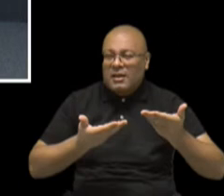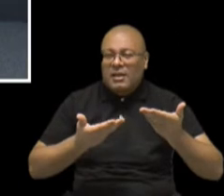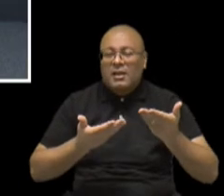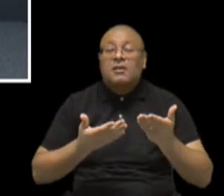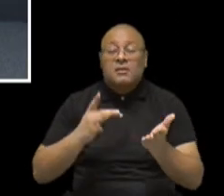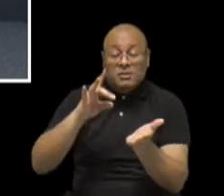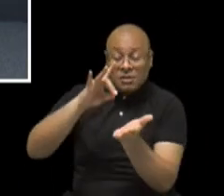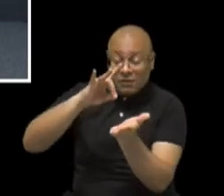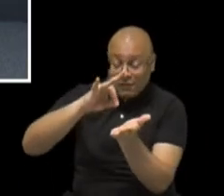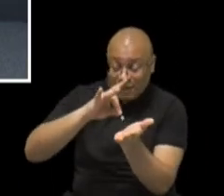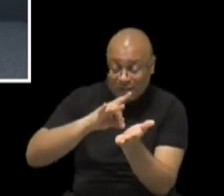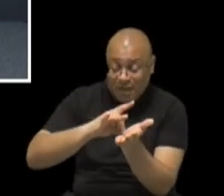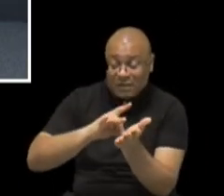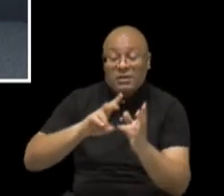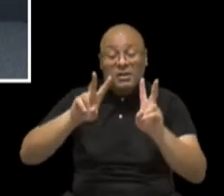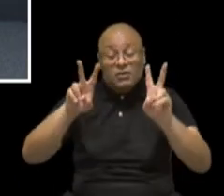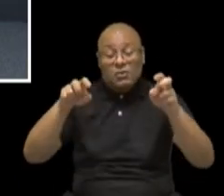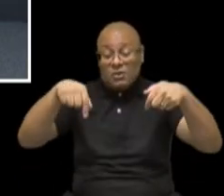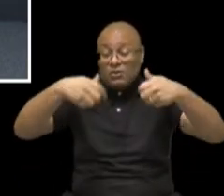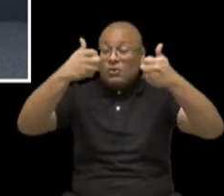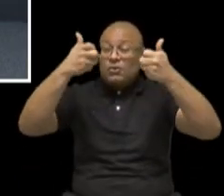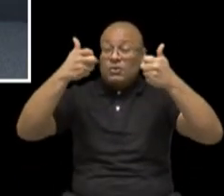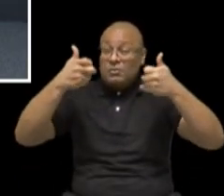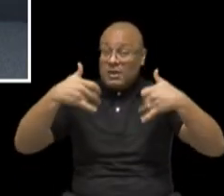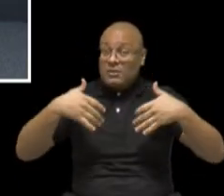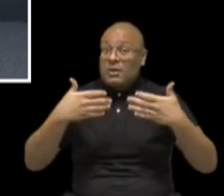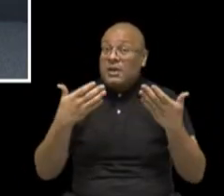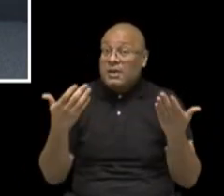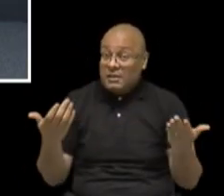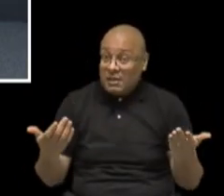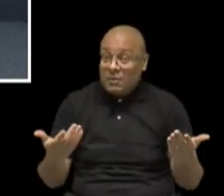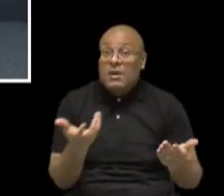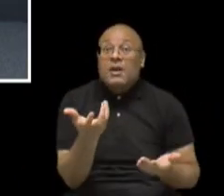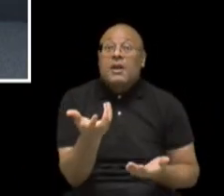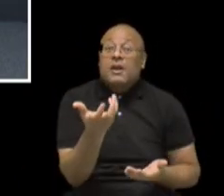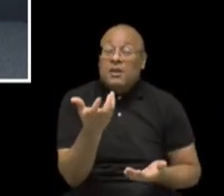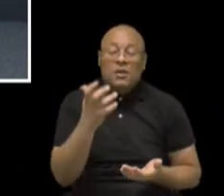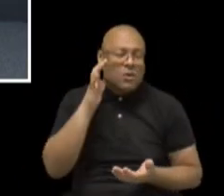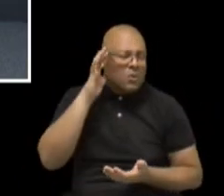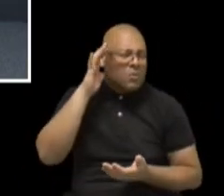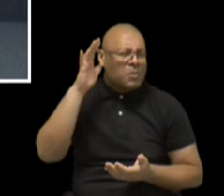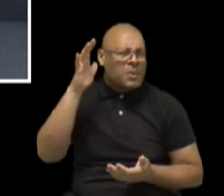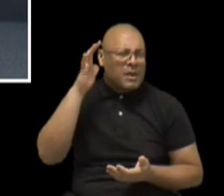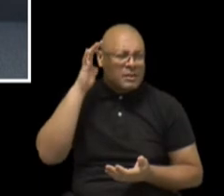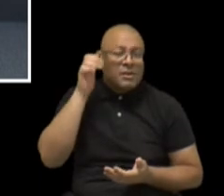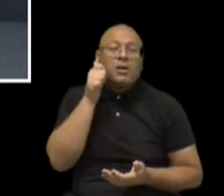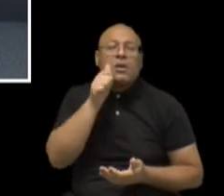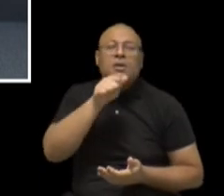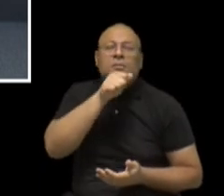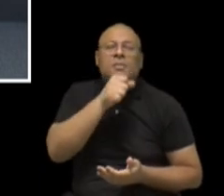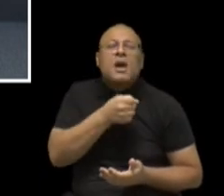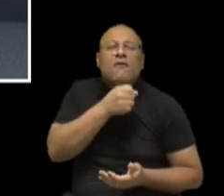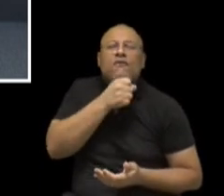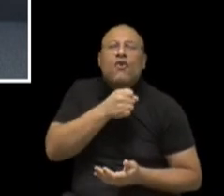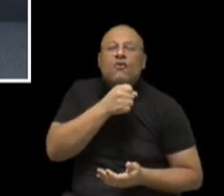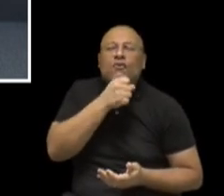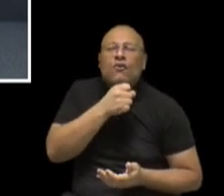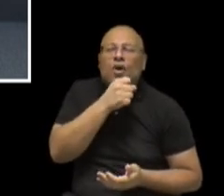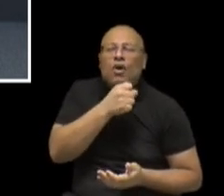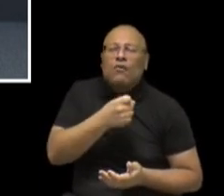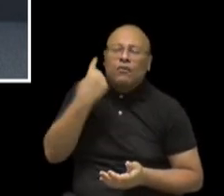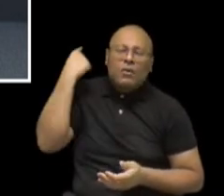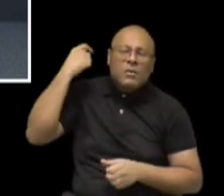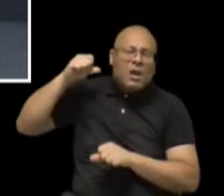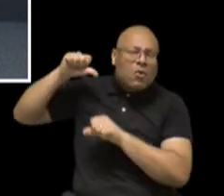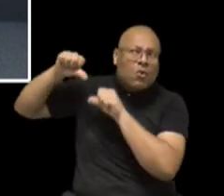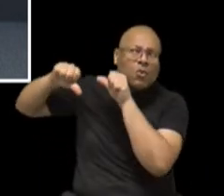about this, what we're talking about. So I inherited a lot of things from my grandmothers. I